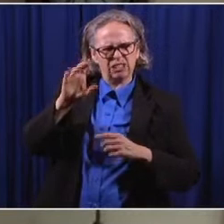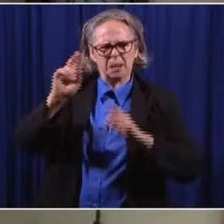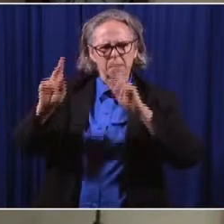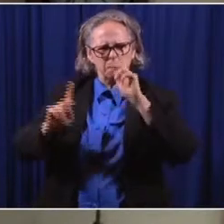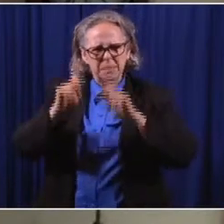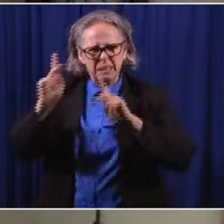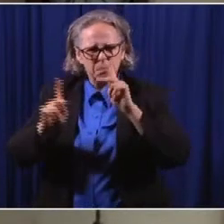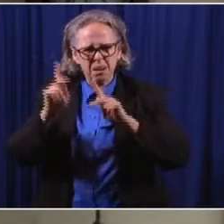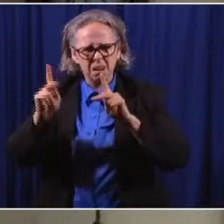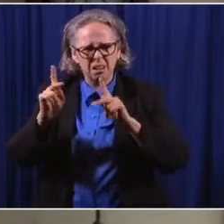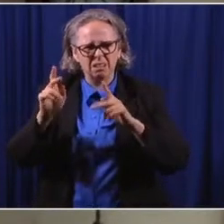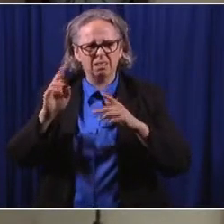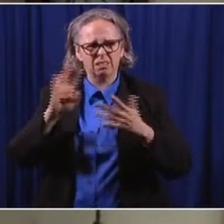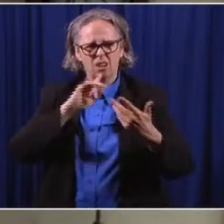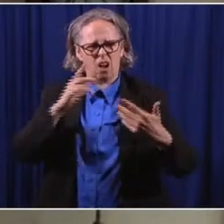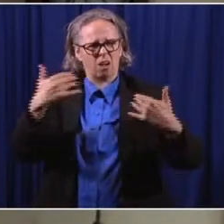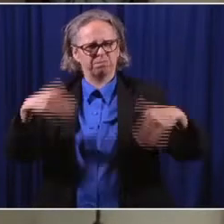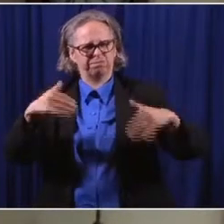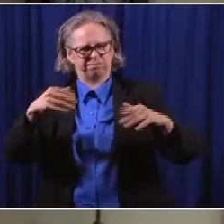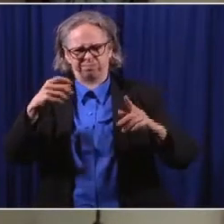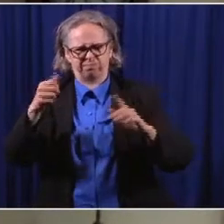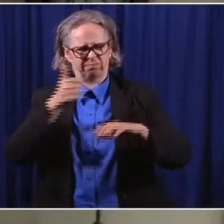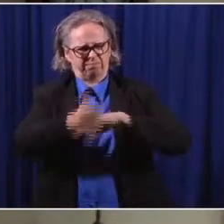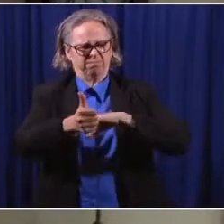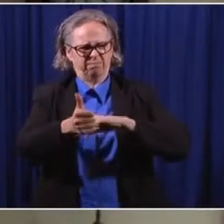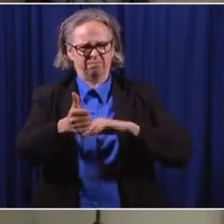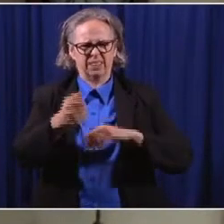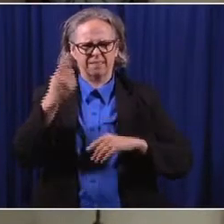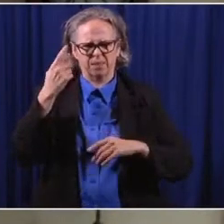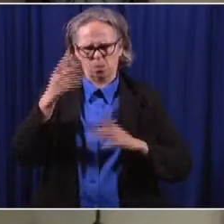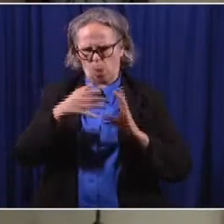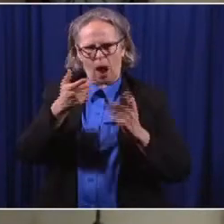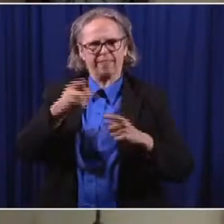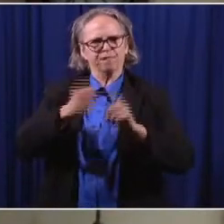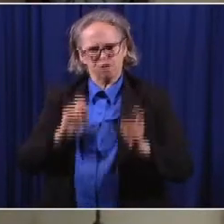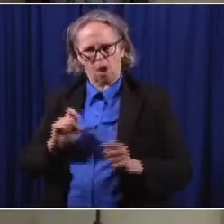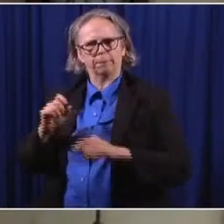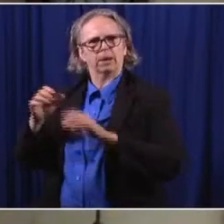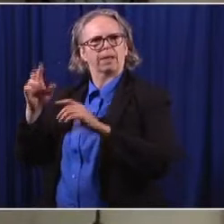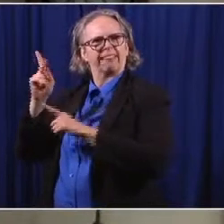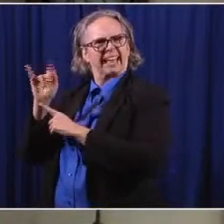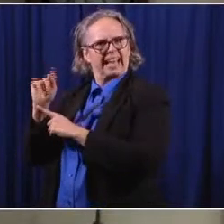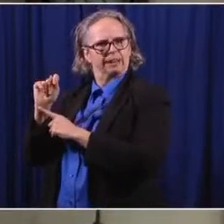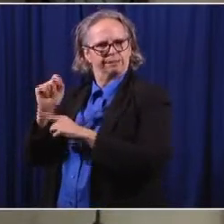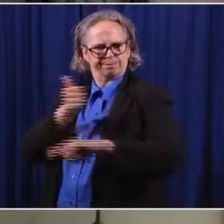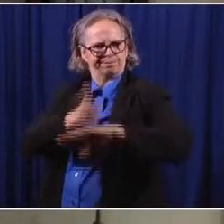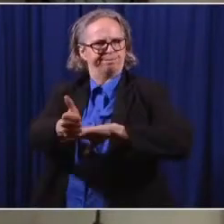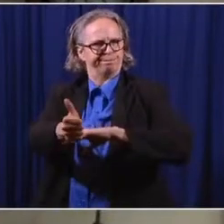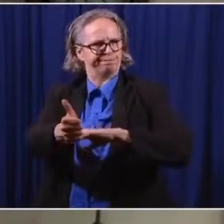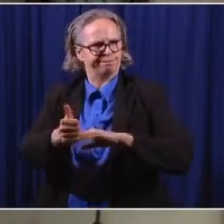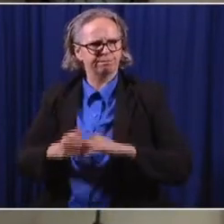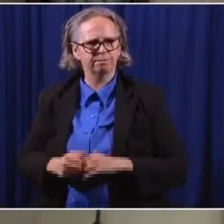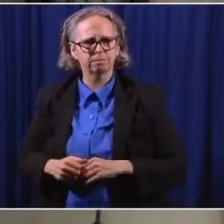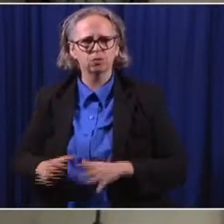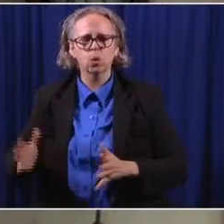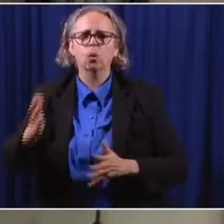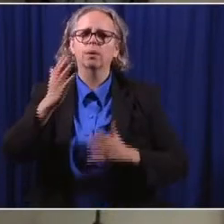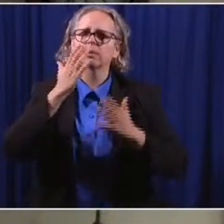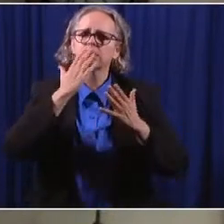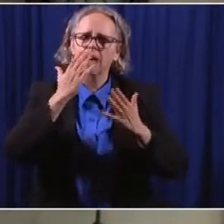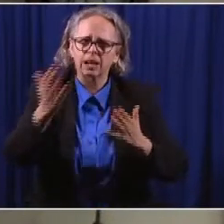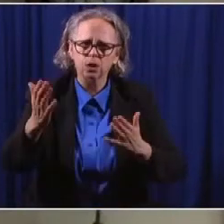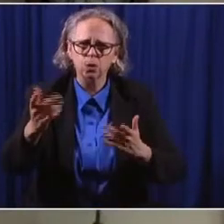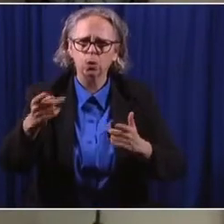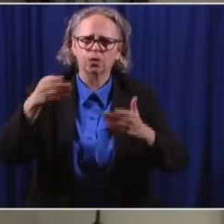in 2013 by then Prosecutor Tim McGinty. So we want to thank Prosecutor O'Malley, Prosecutor McGinty, and